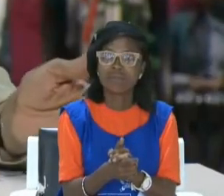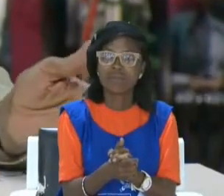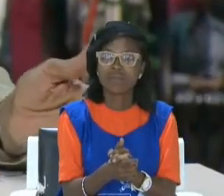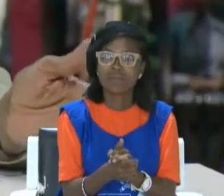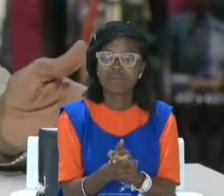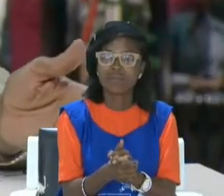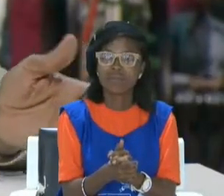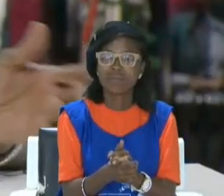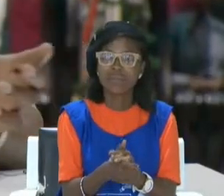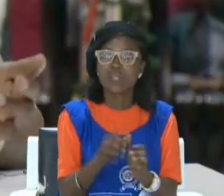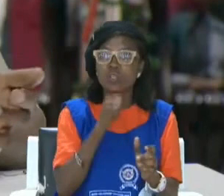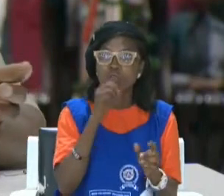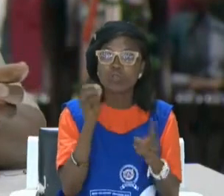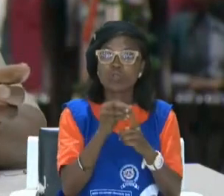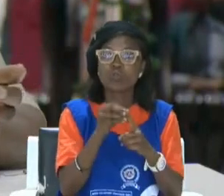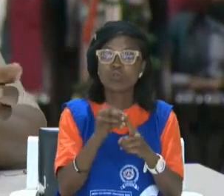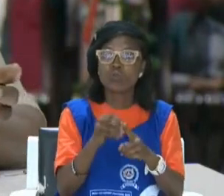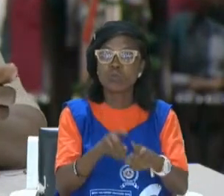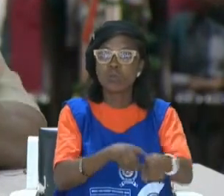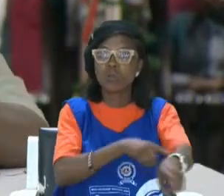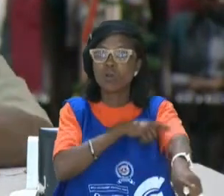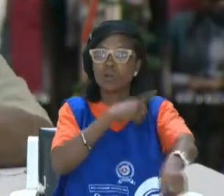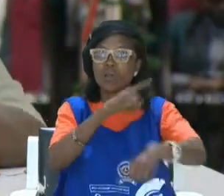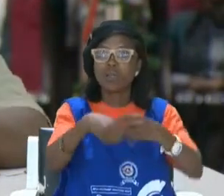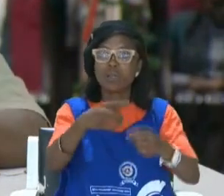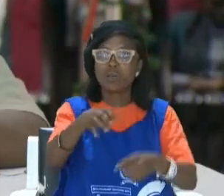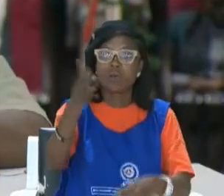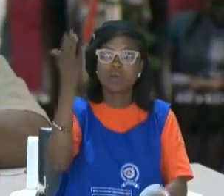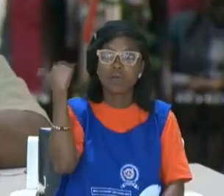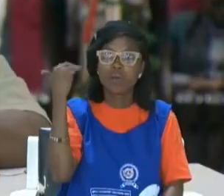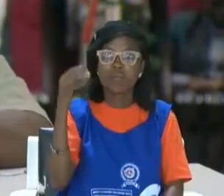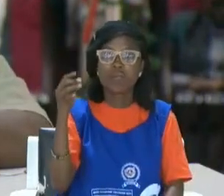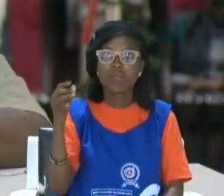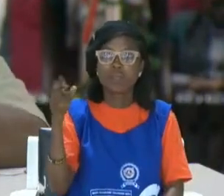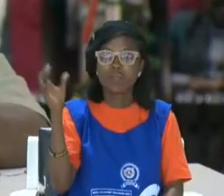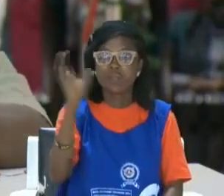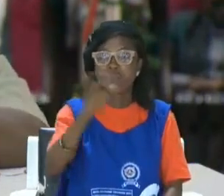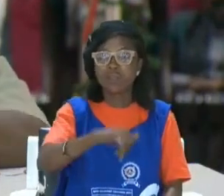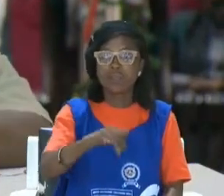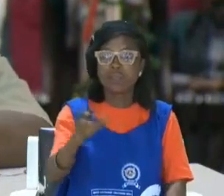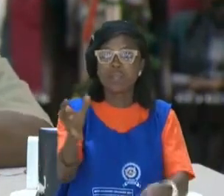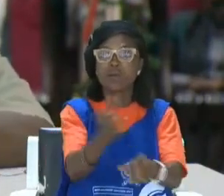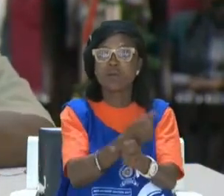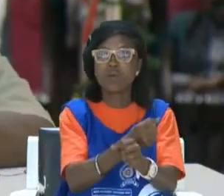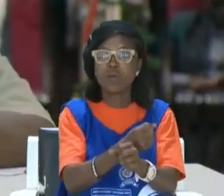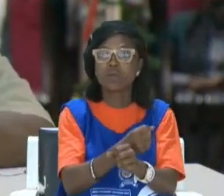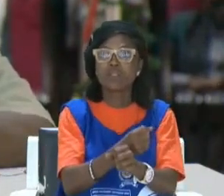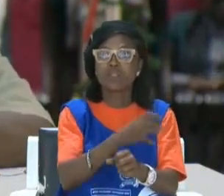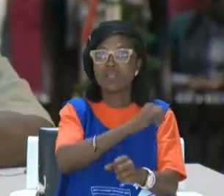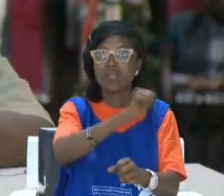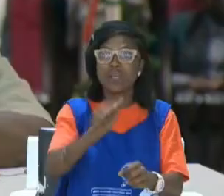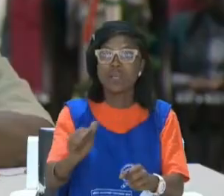Not too long ago, they caught a man on this camera.